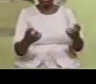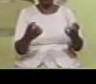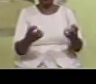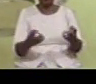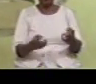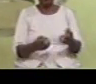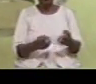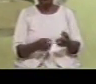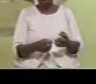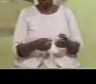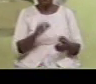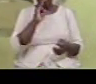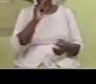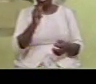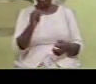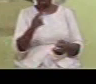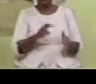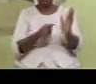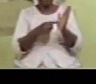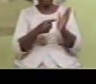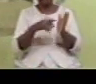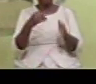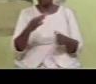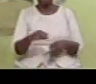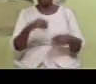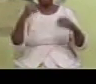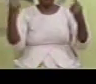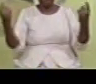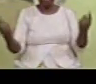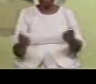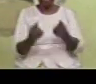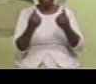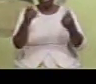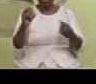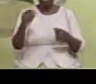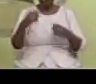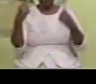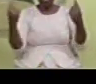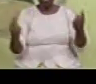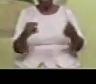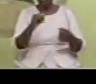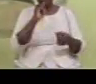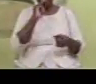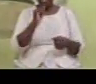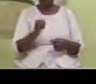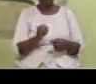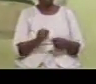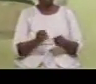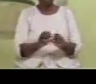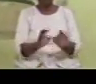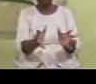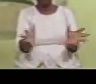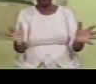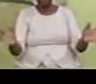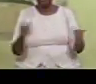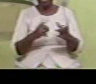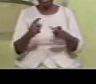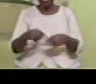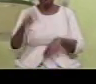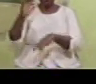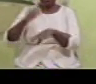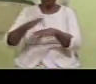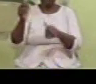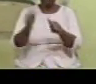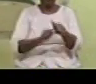man. Leprosy is contagious. So sin is equally contagious, and the effects of leprosy